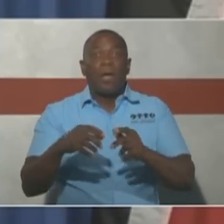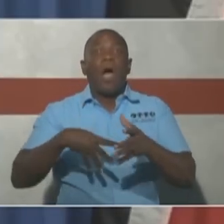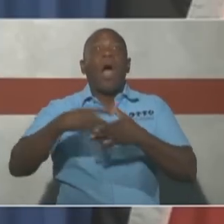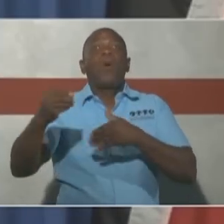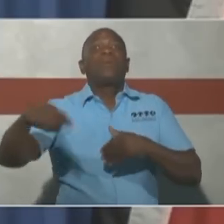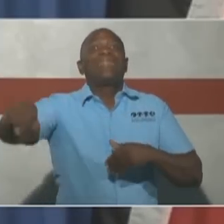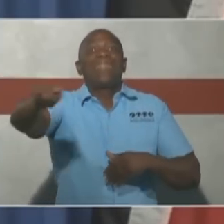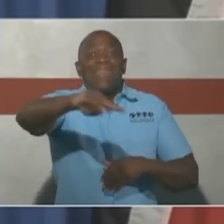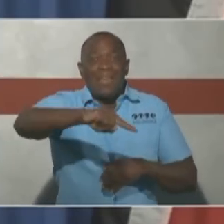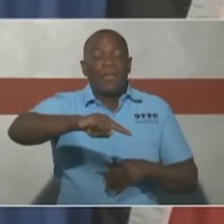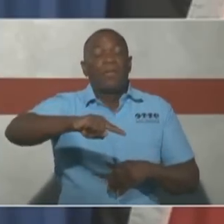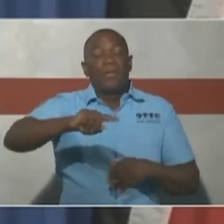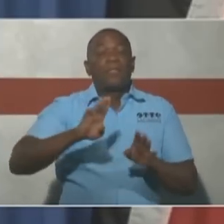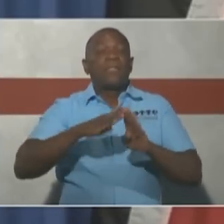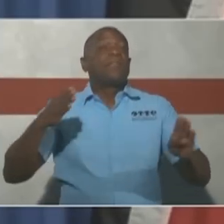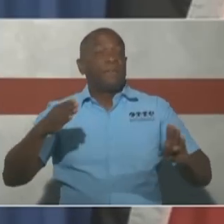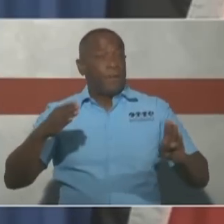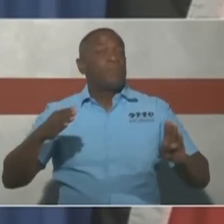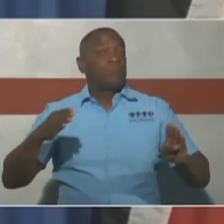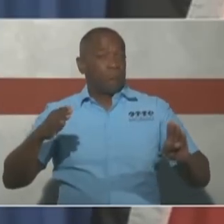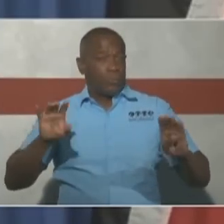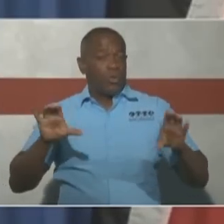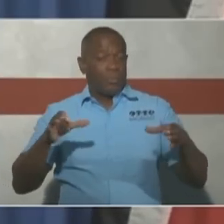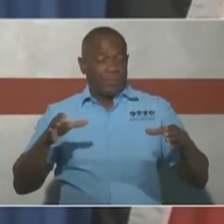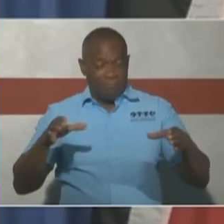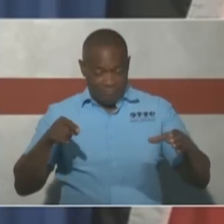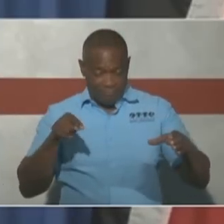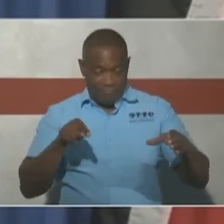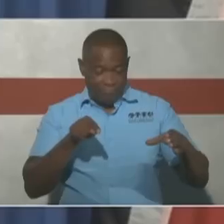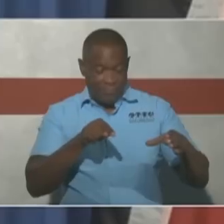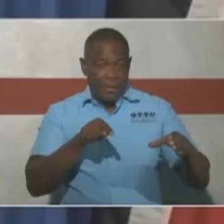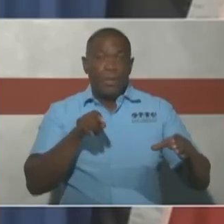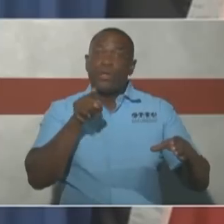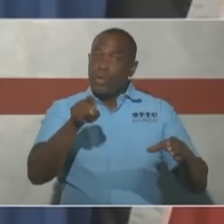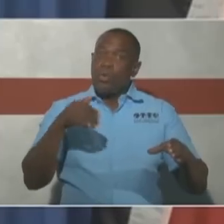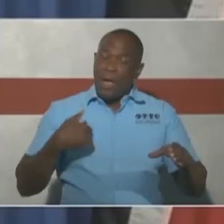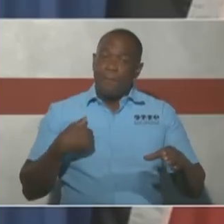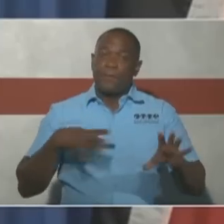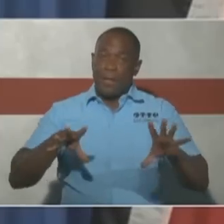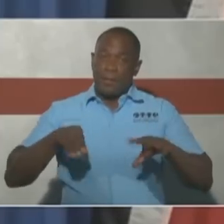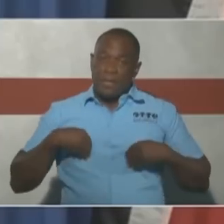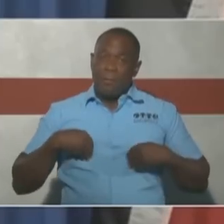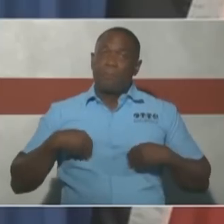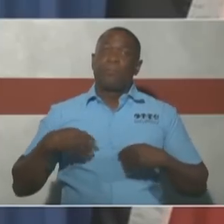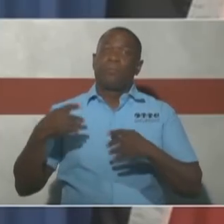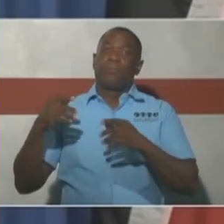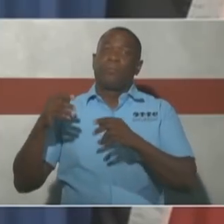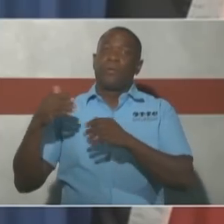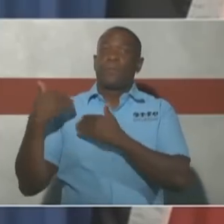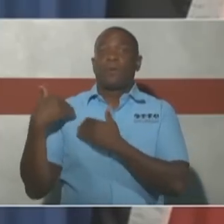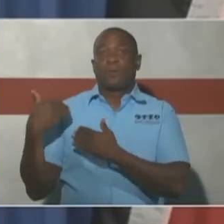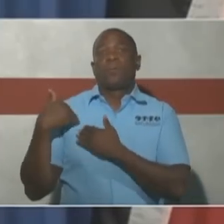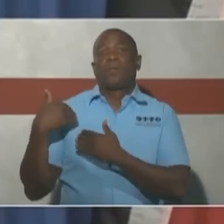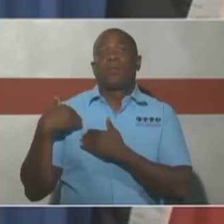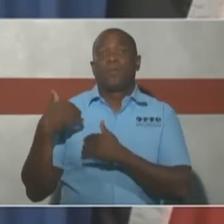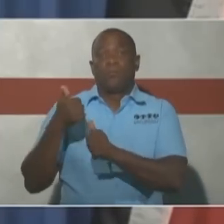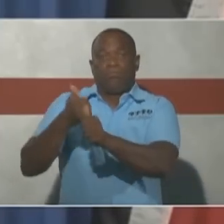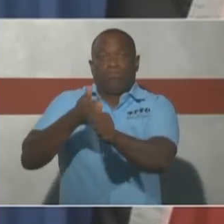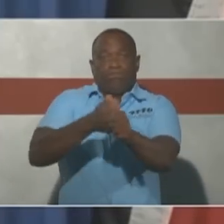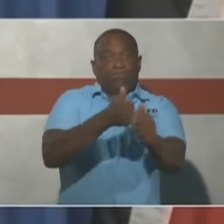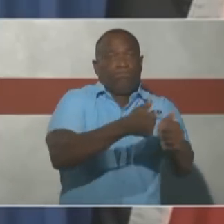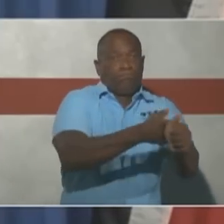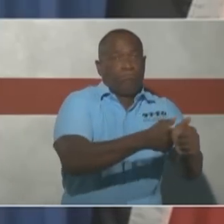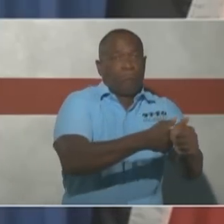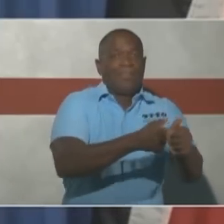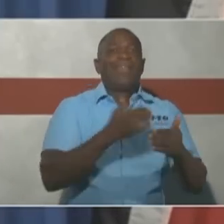little more easily available. And since they're interchangeable, we have a couple 100,000, we have almost 400,000 vaccines in hand.